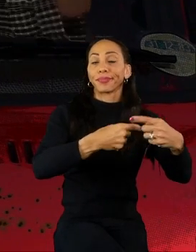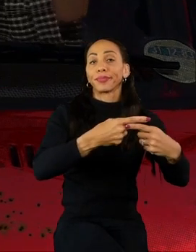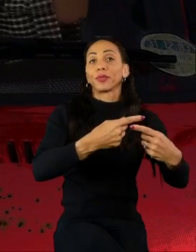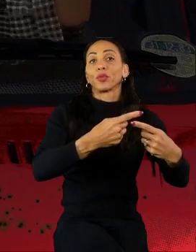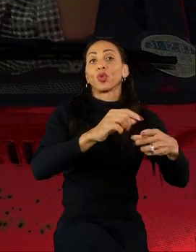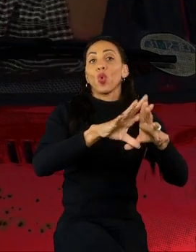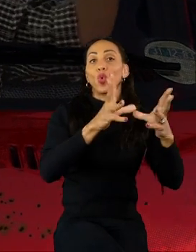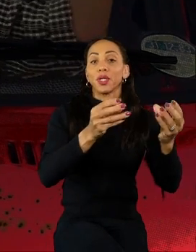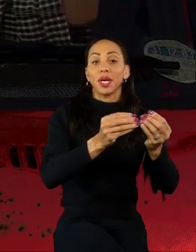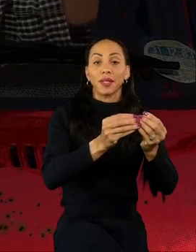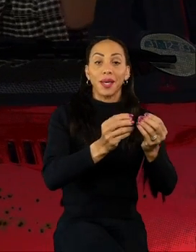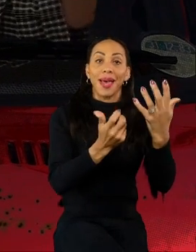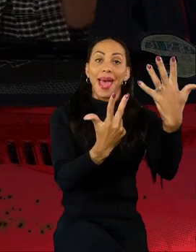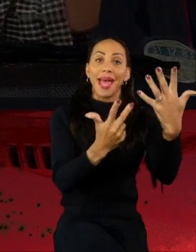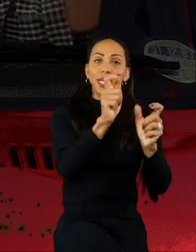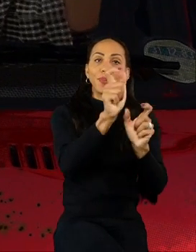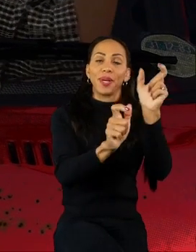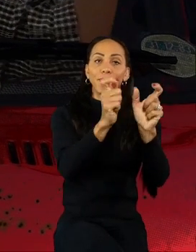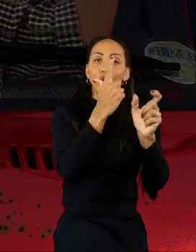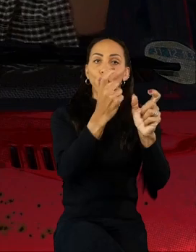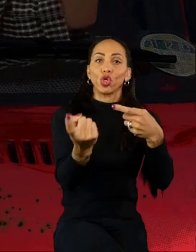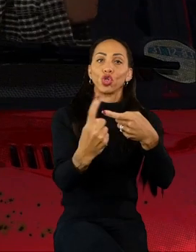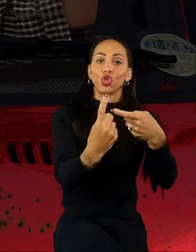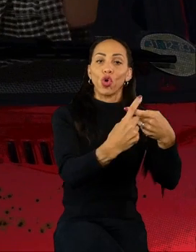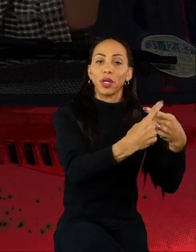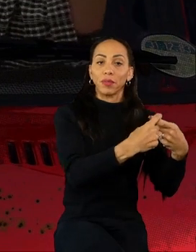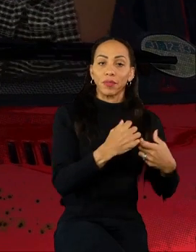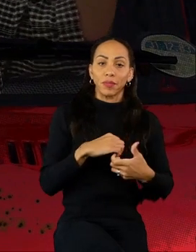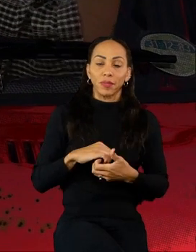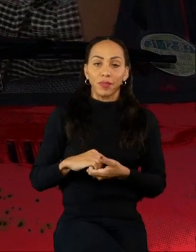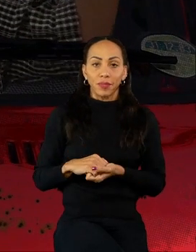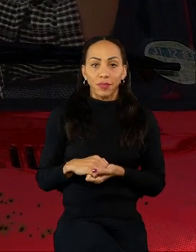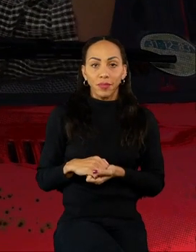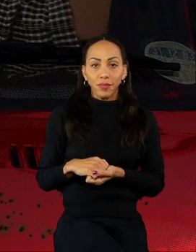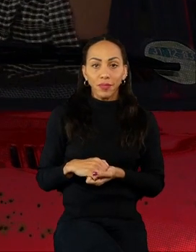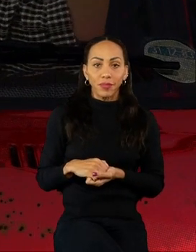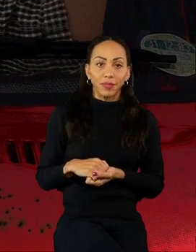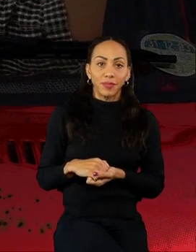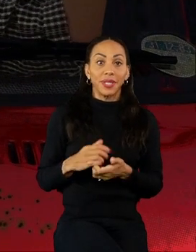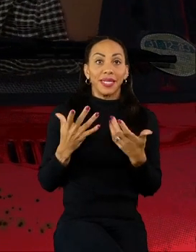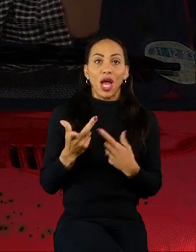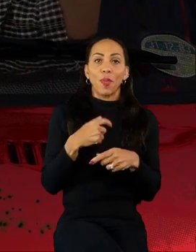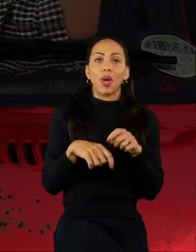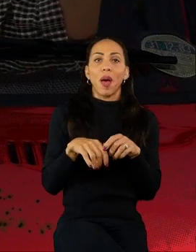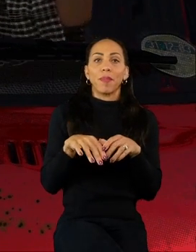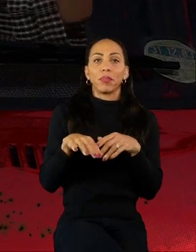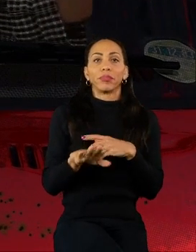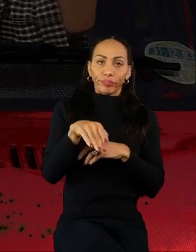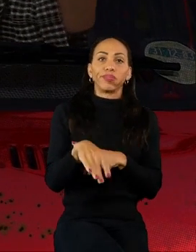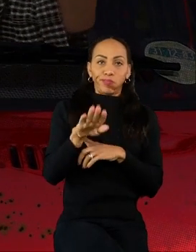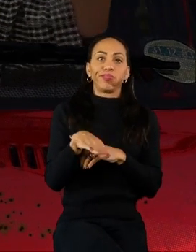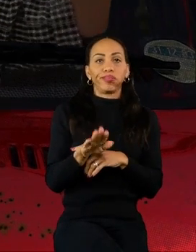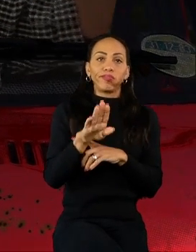just continuously run, and allow up to 8 potential participants. Yeah, so you see, it's getting the road's getting a bit bumpy.